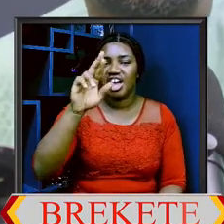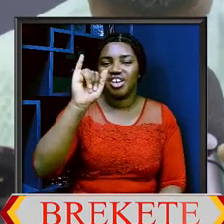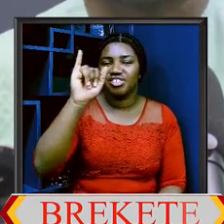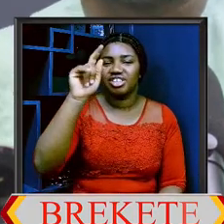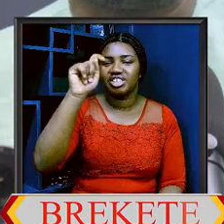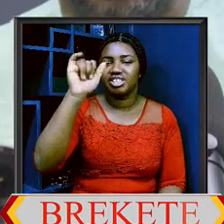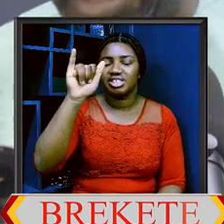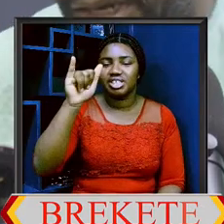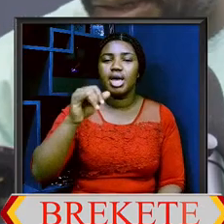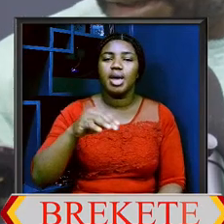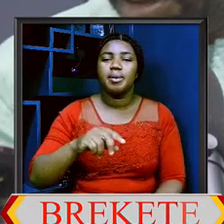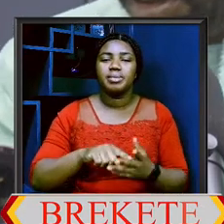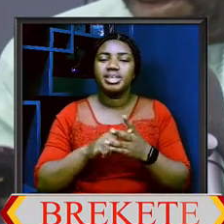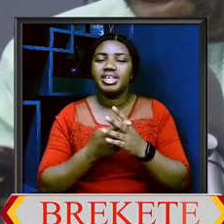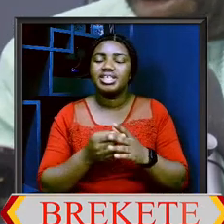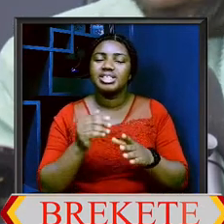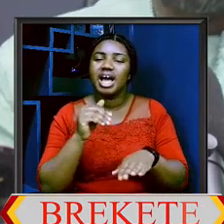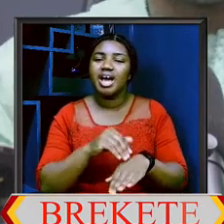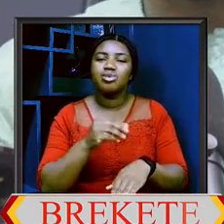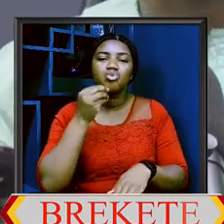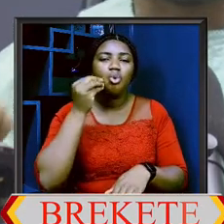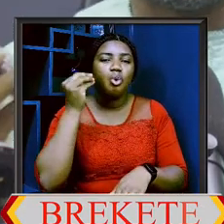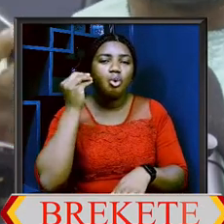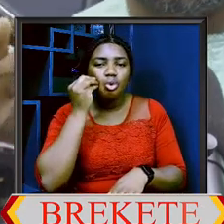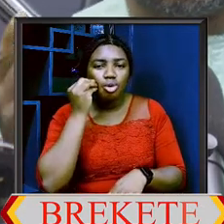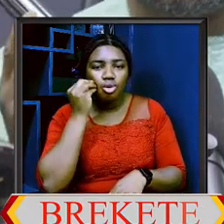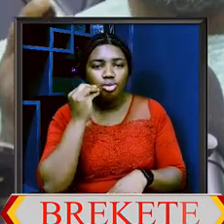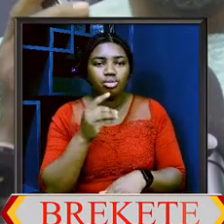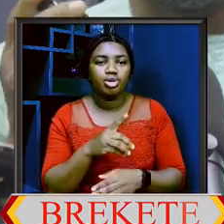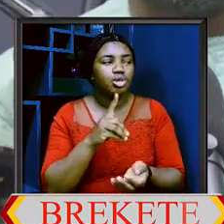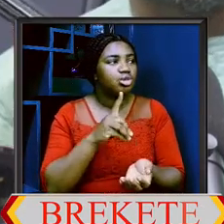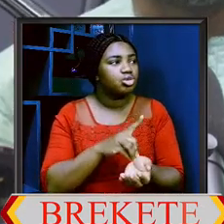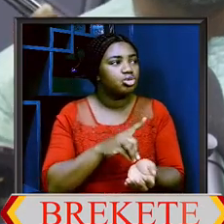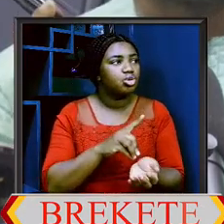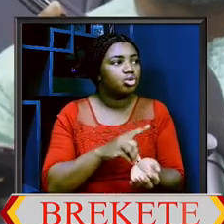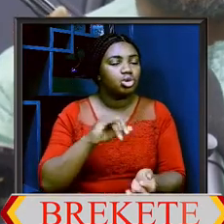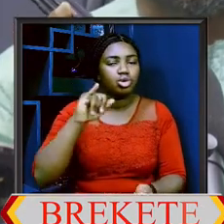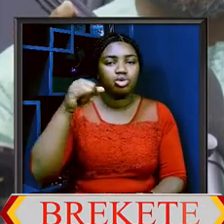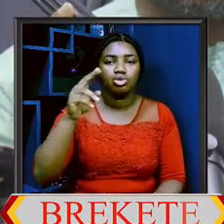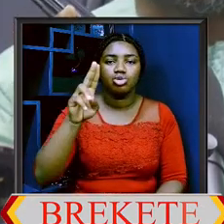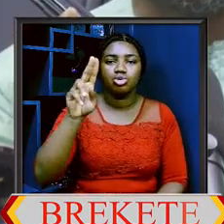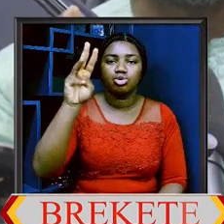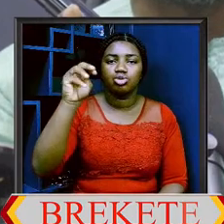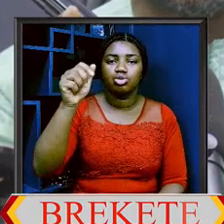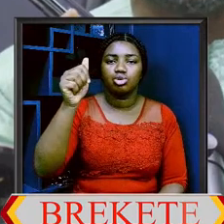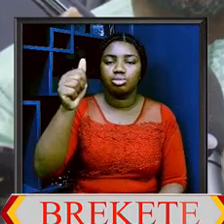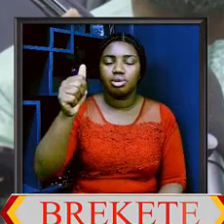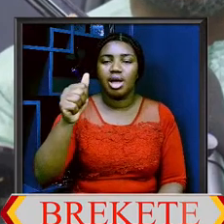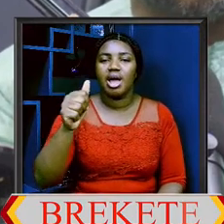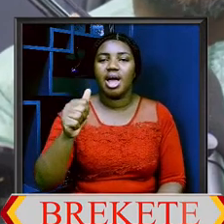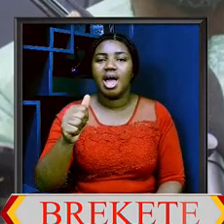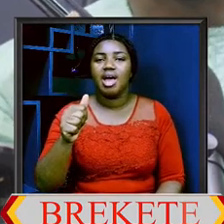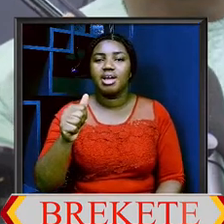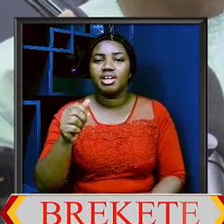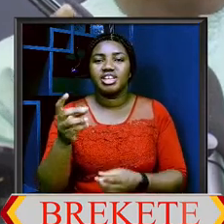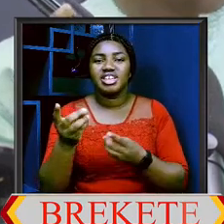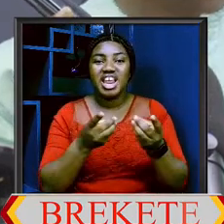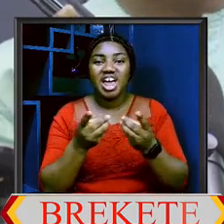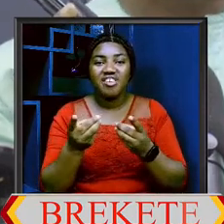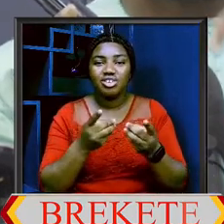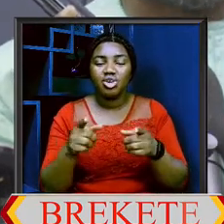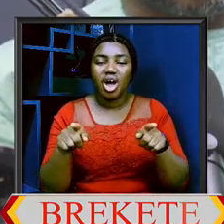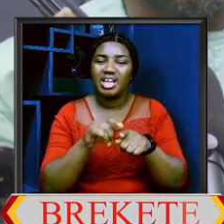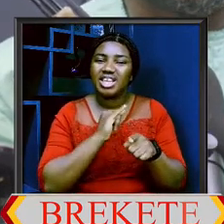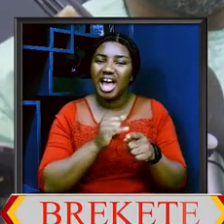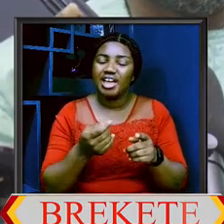charity begin Dr the director reforms coordination and service improvement as